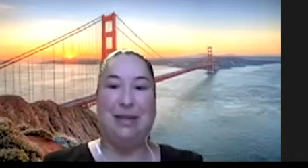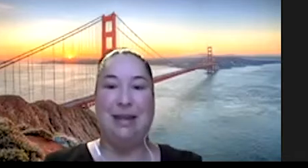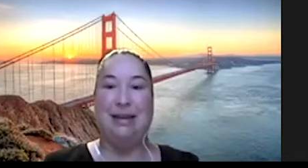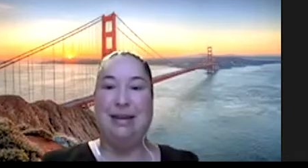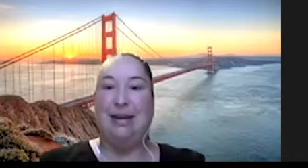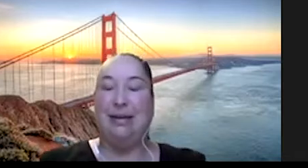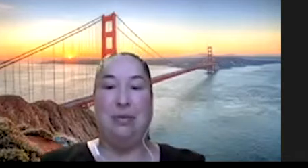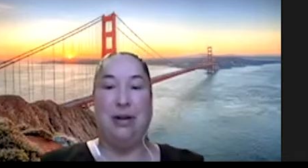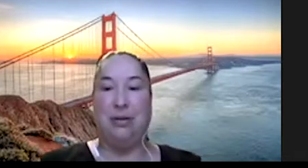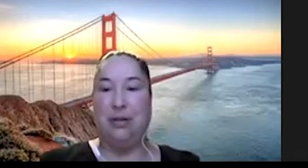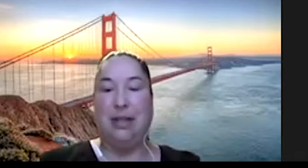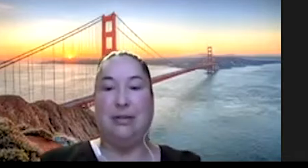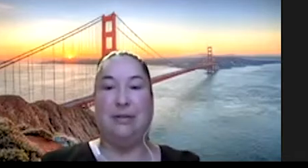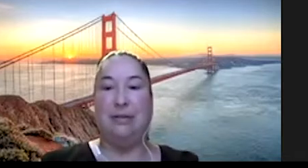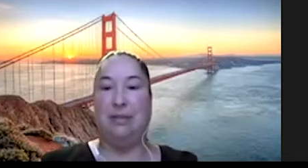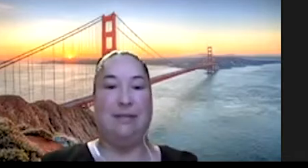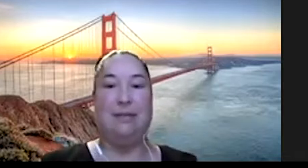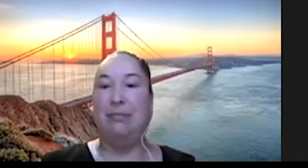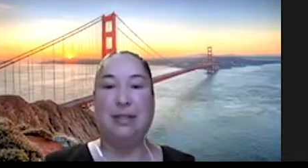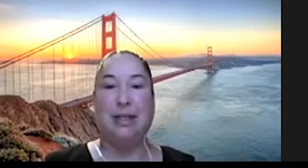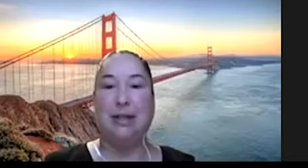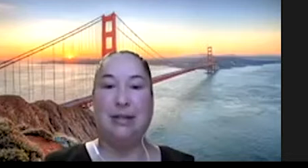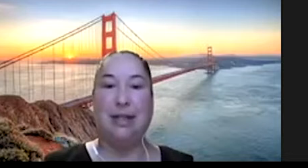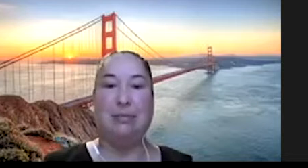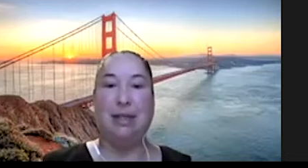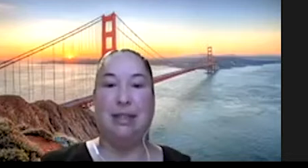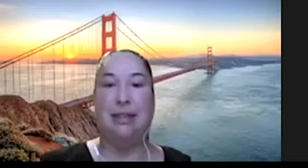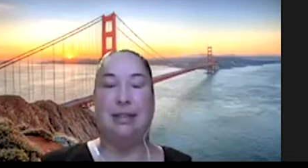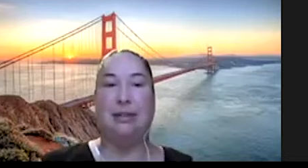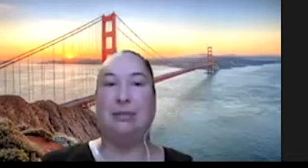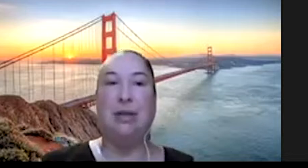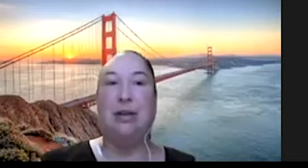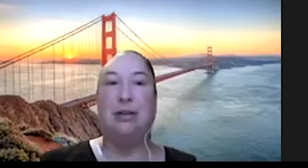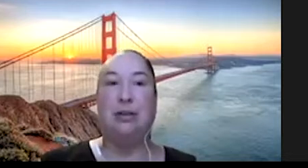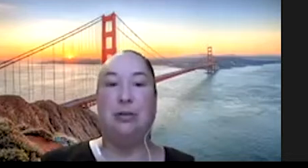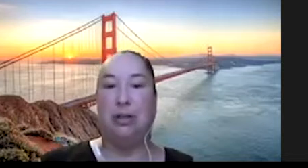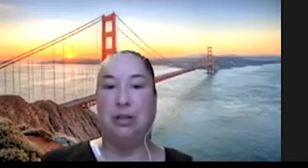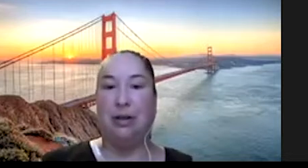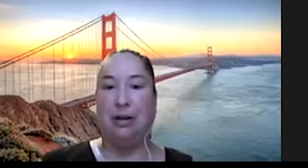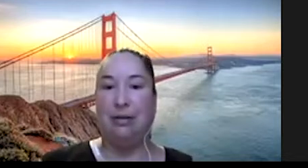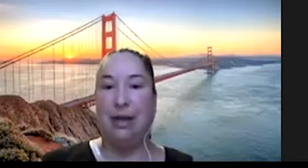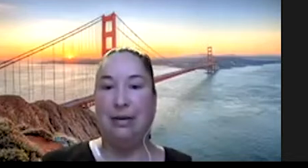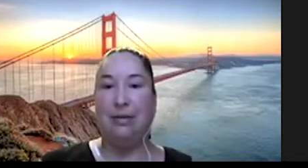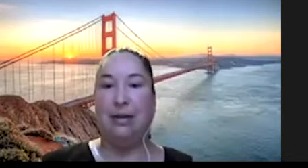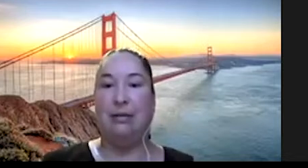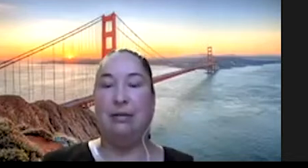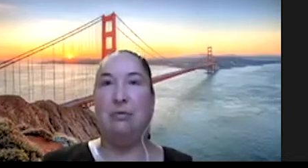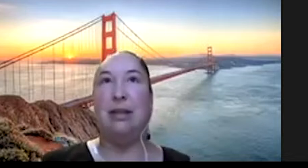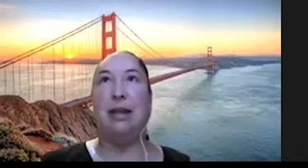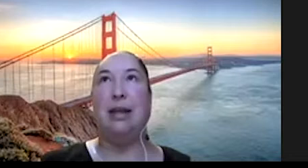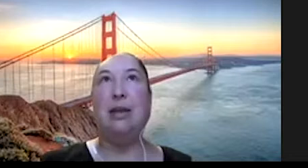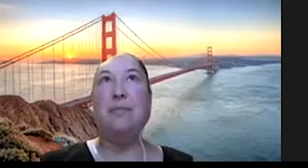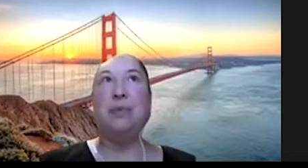to be at 100% or even 75% on a daily basis. There's so much going on right now. And